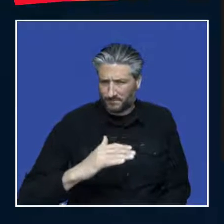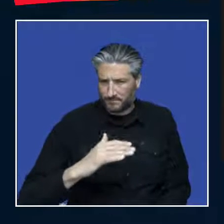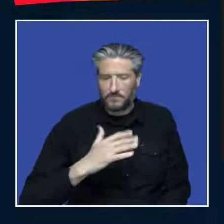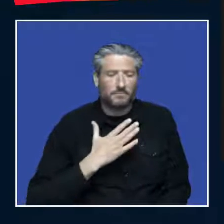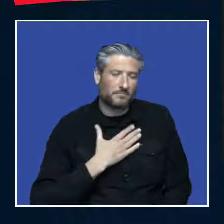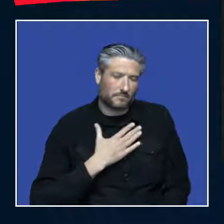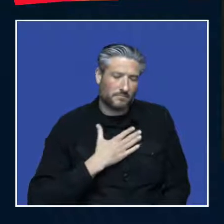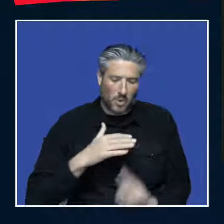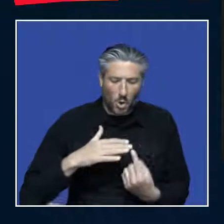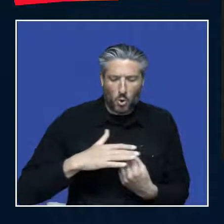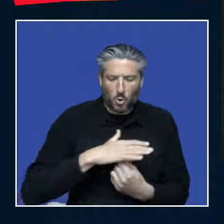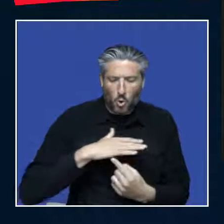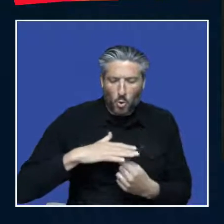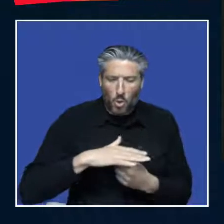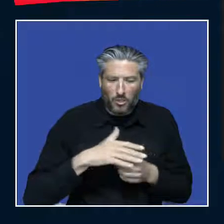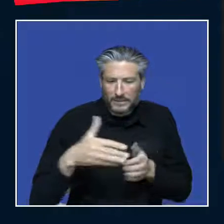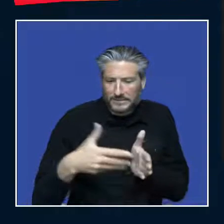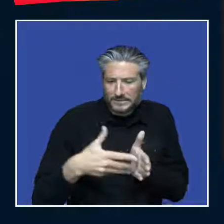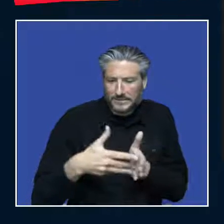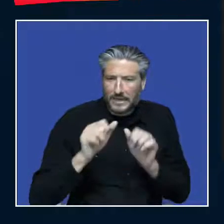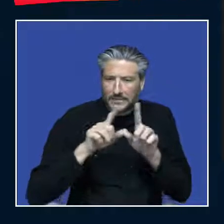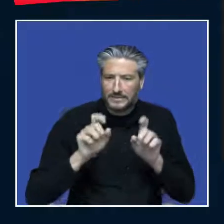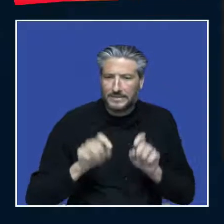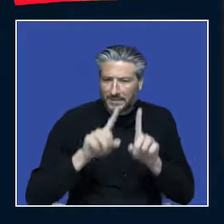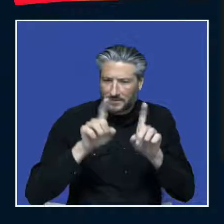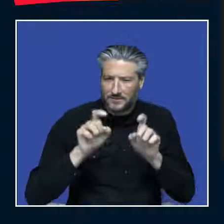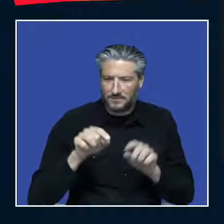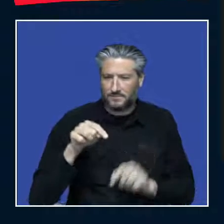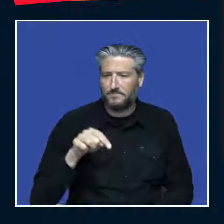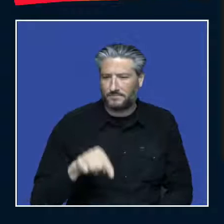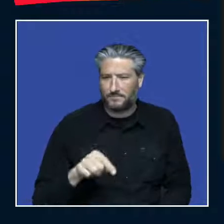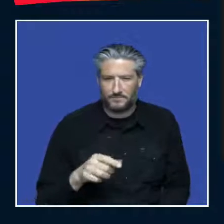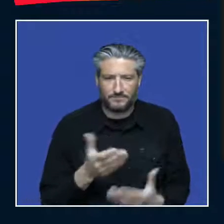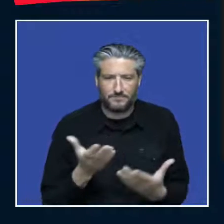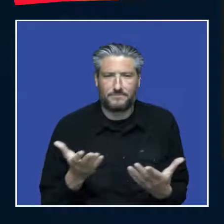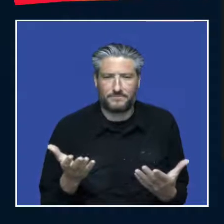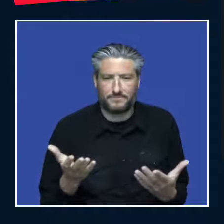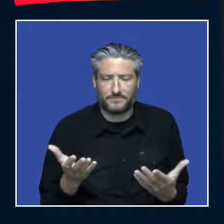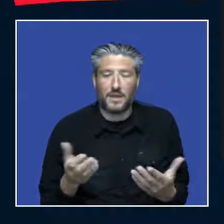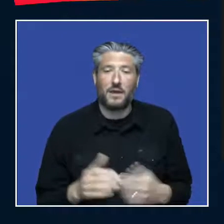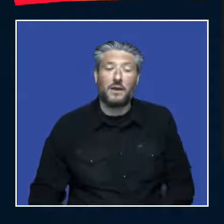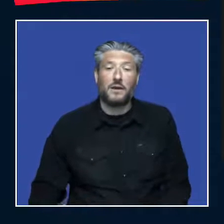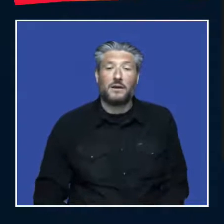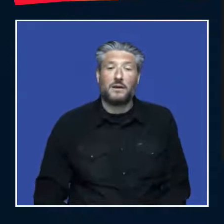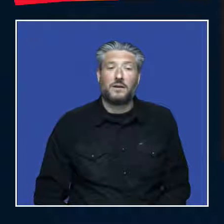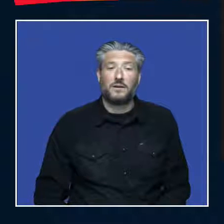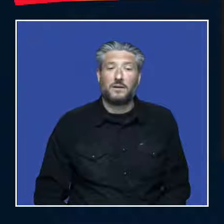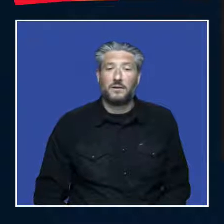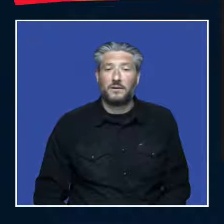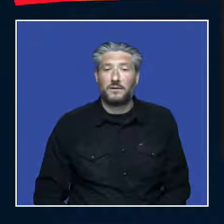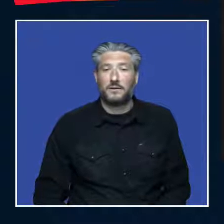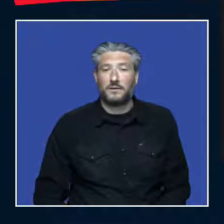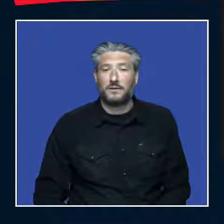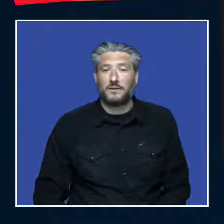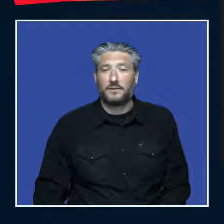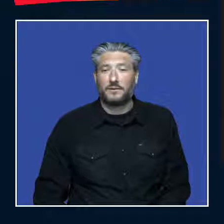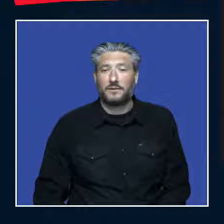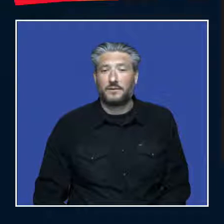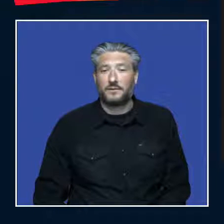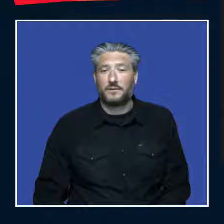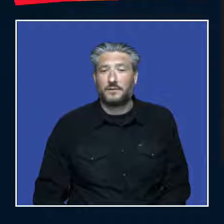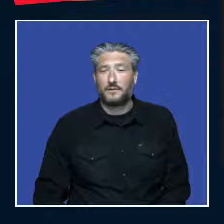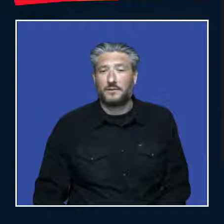here. So I then copy the username and the password. No worries, the passwords are both regenerated